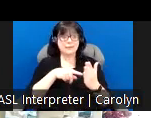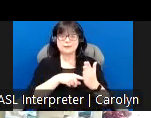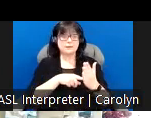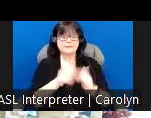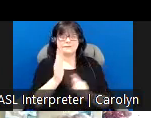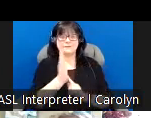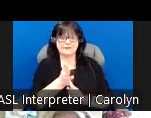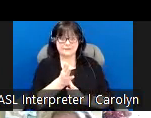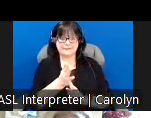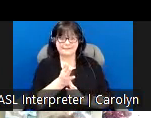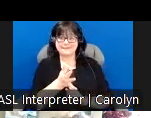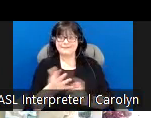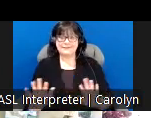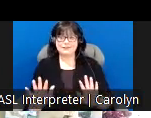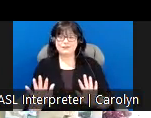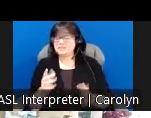quick readers.